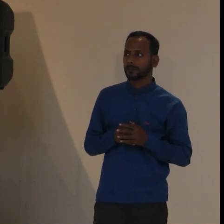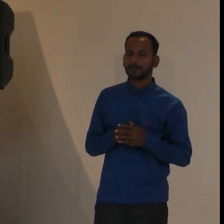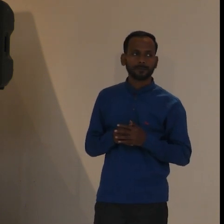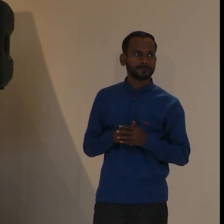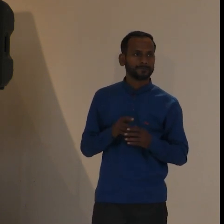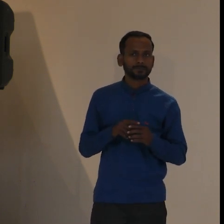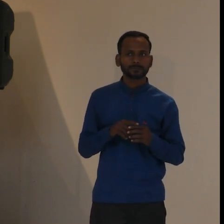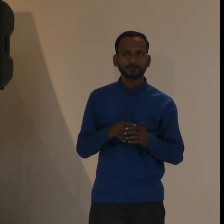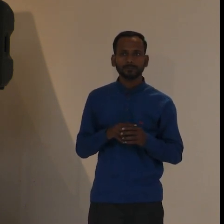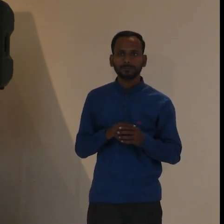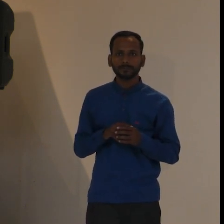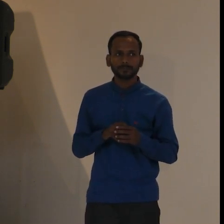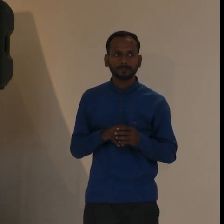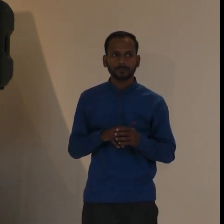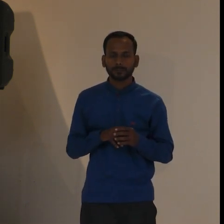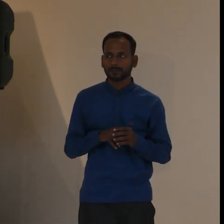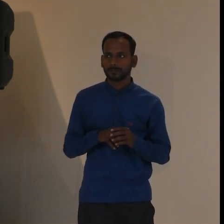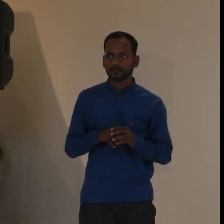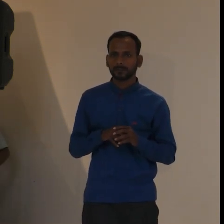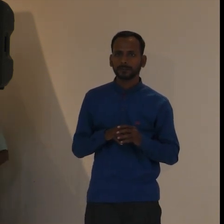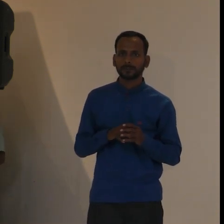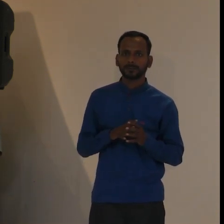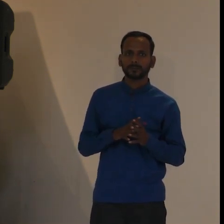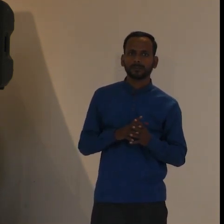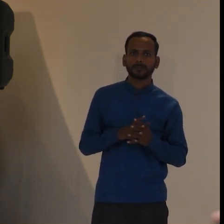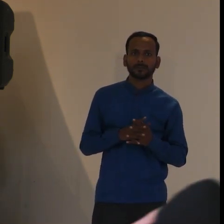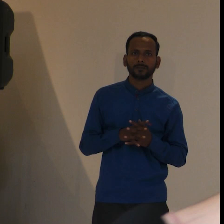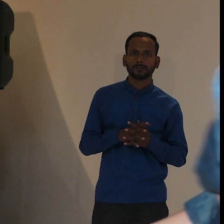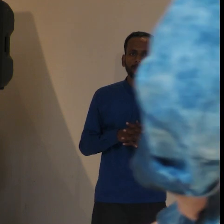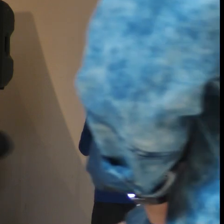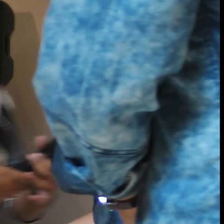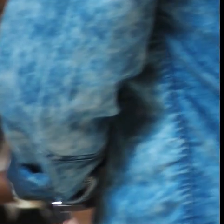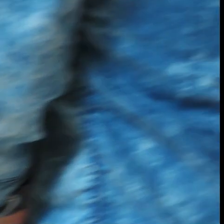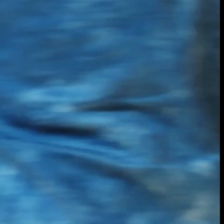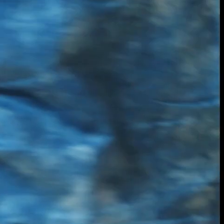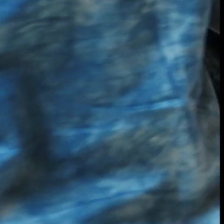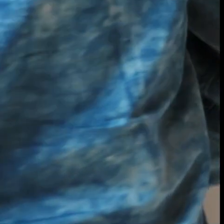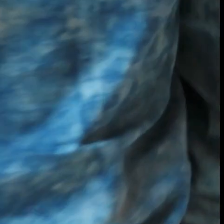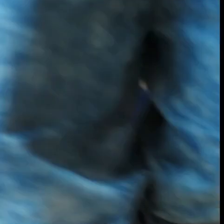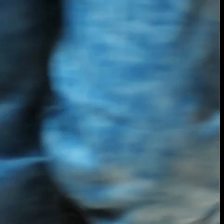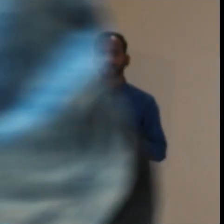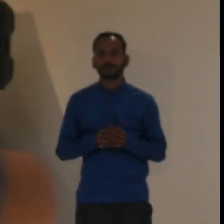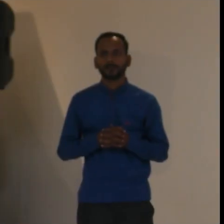Can I just, is also her? Amel, why don't you, ma'am, can we just hear her first and then you?